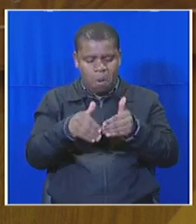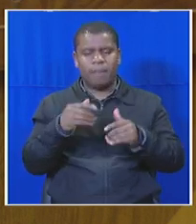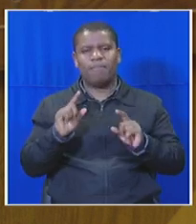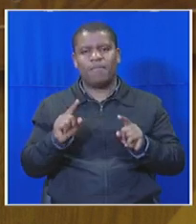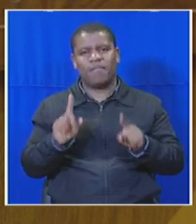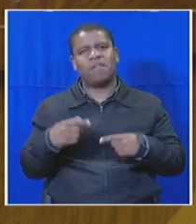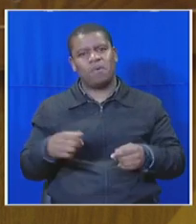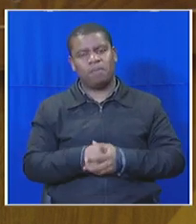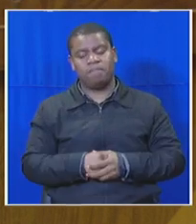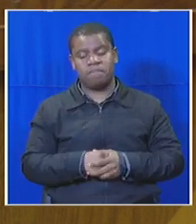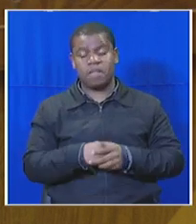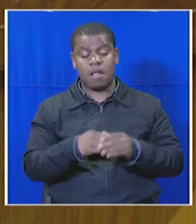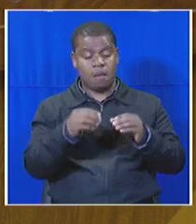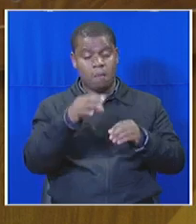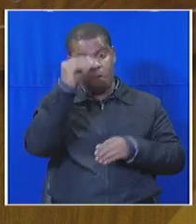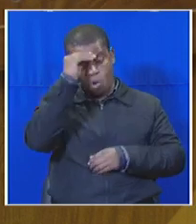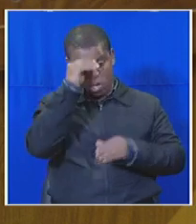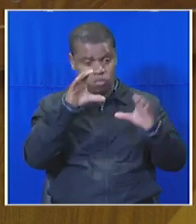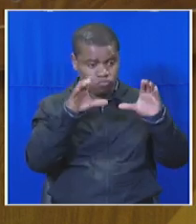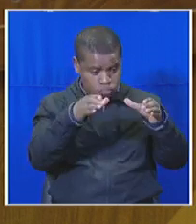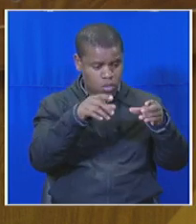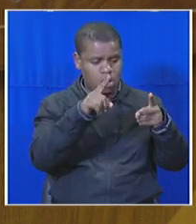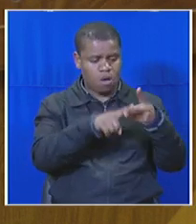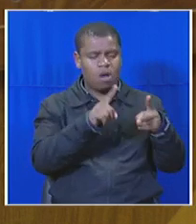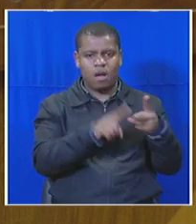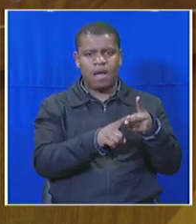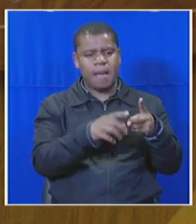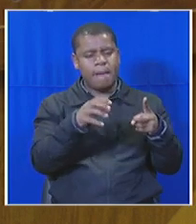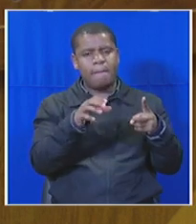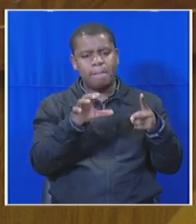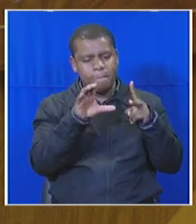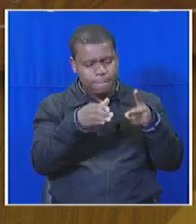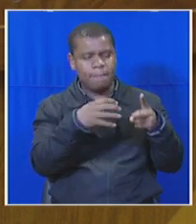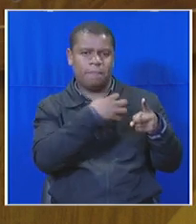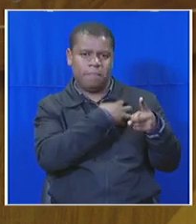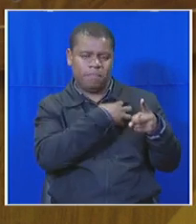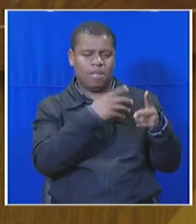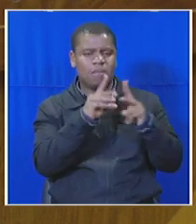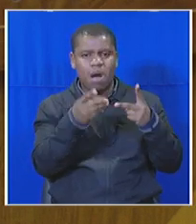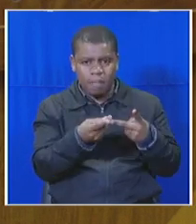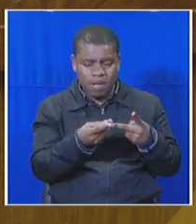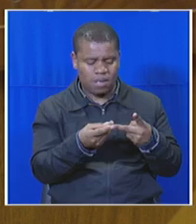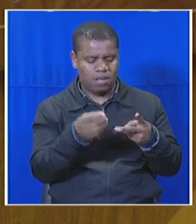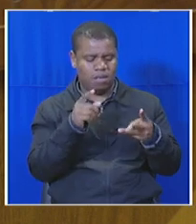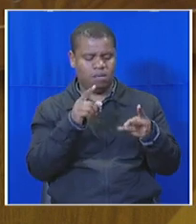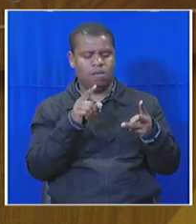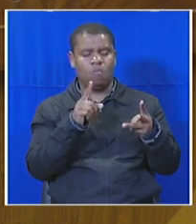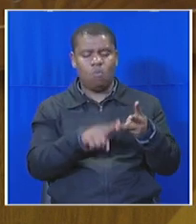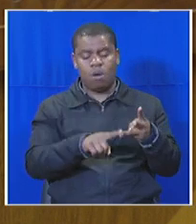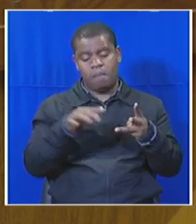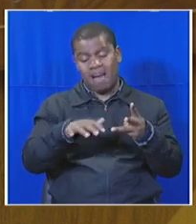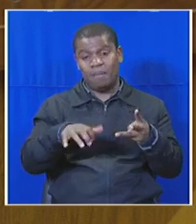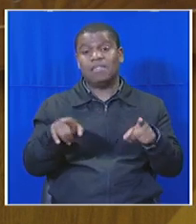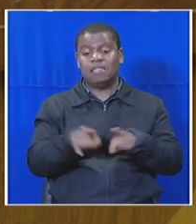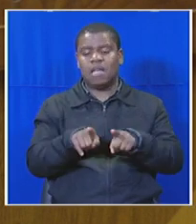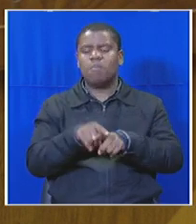officers, the ministry, and the department must feel that as Parliament we care about their well-being, condemn police killings,